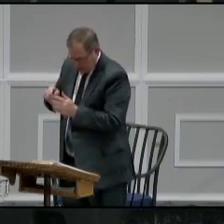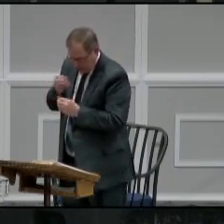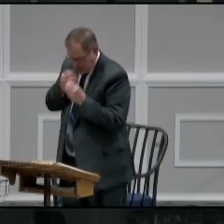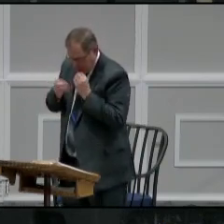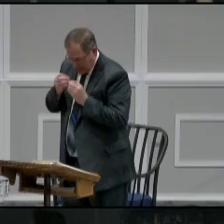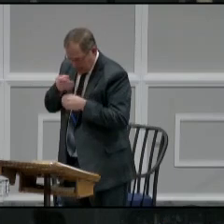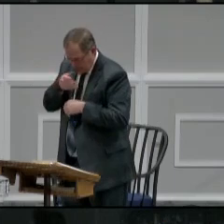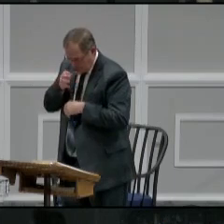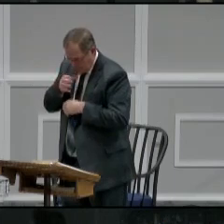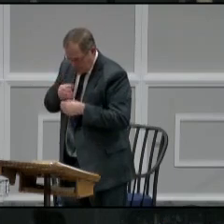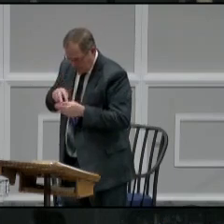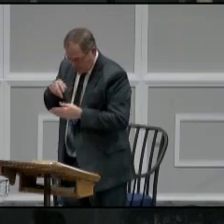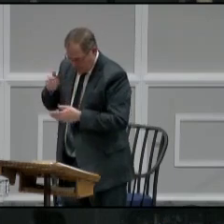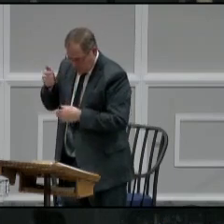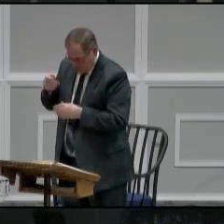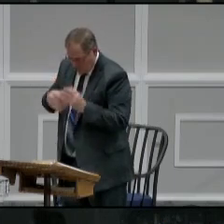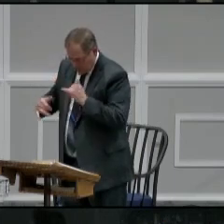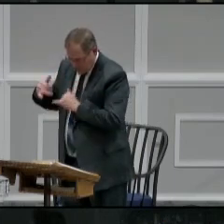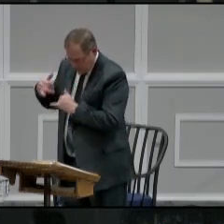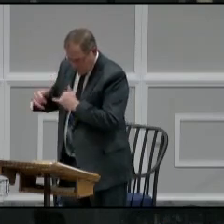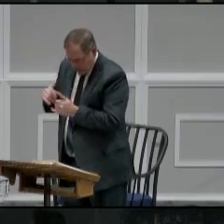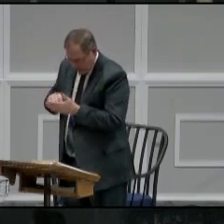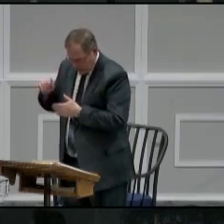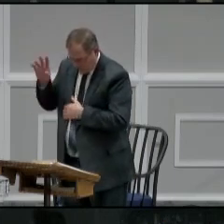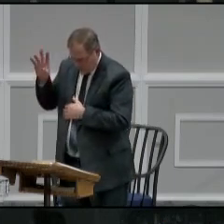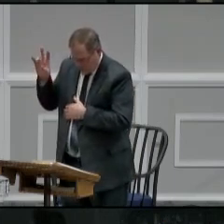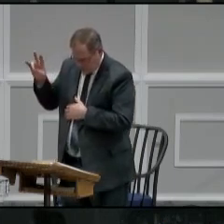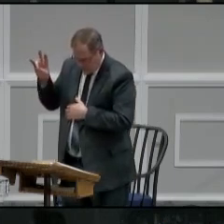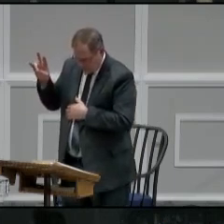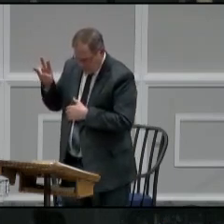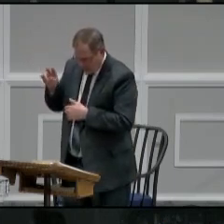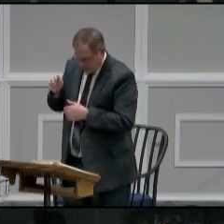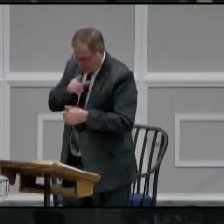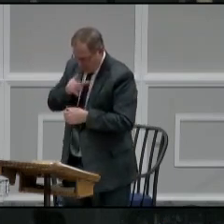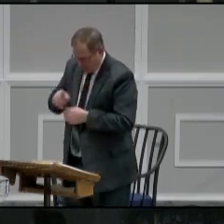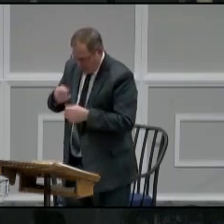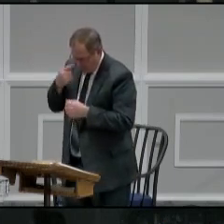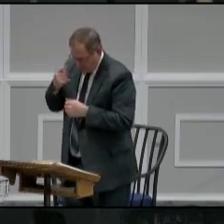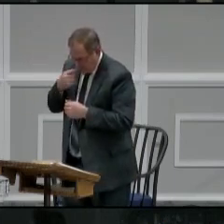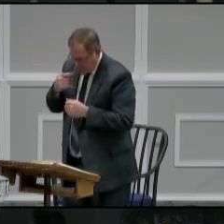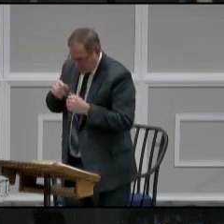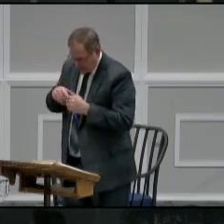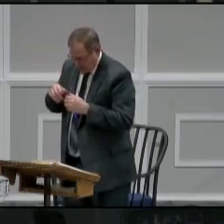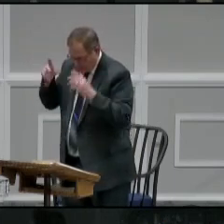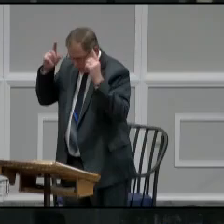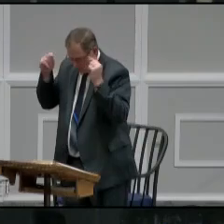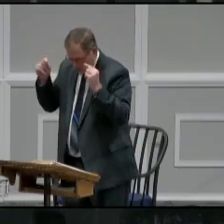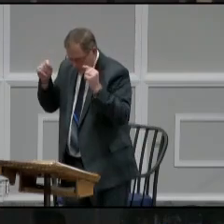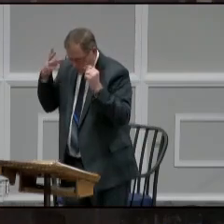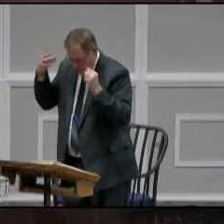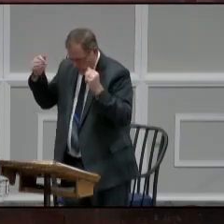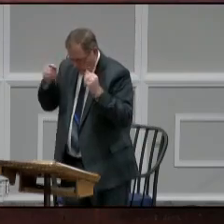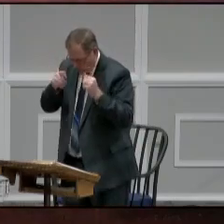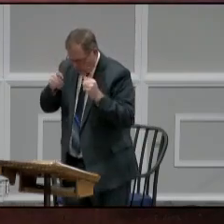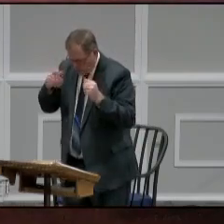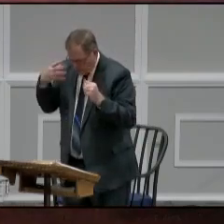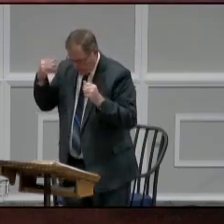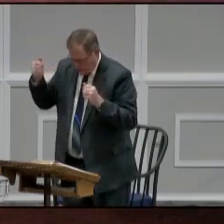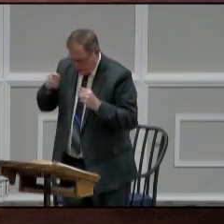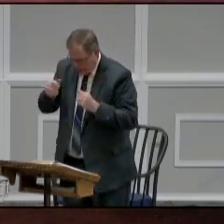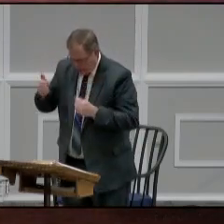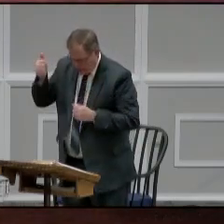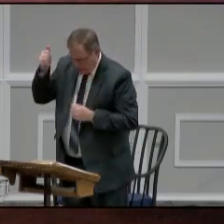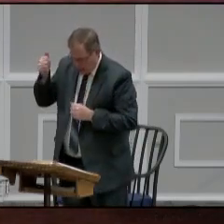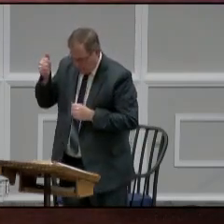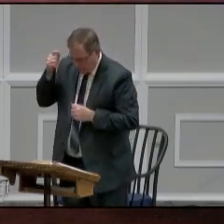this topic: insidious idols. Insidious idols. You see, idolatry is